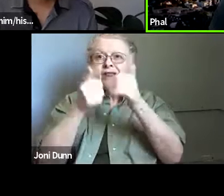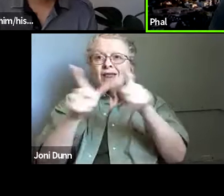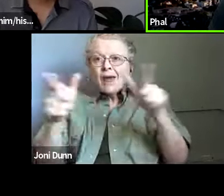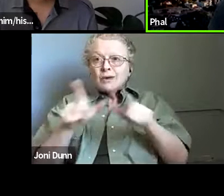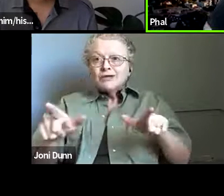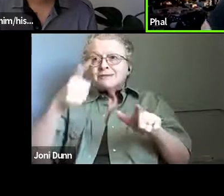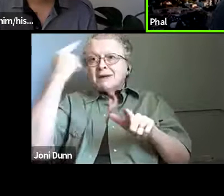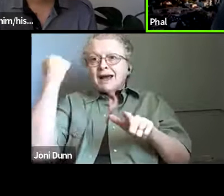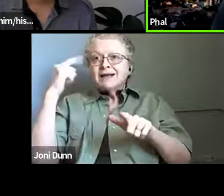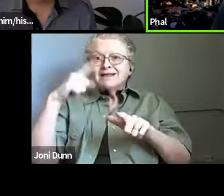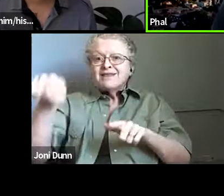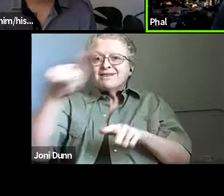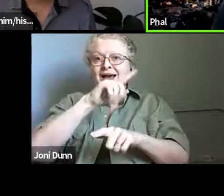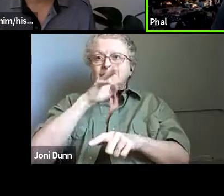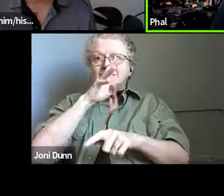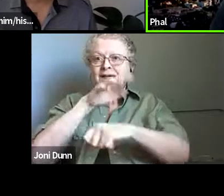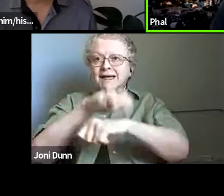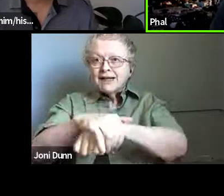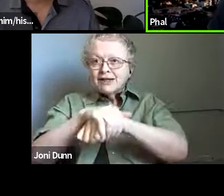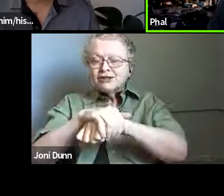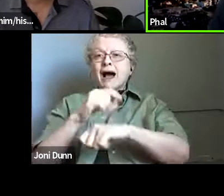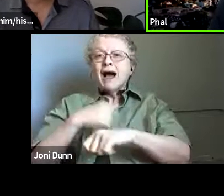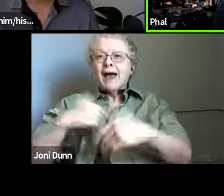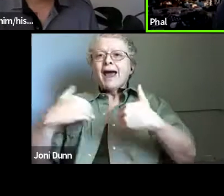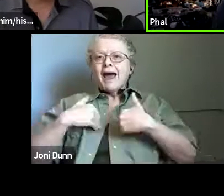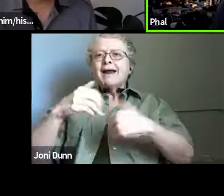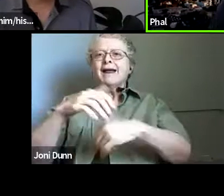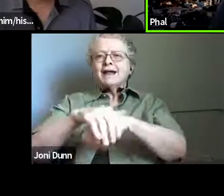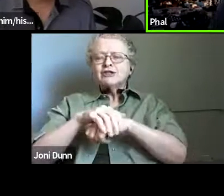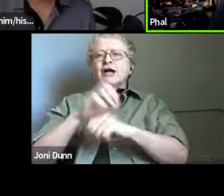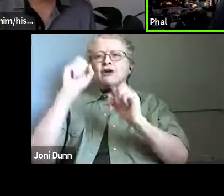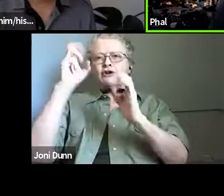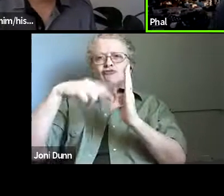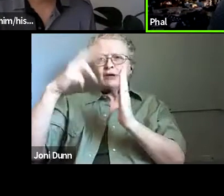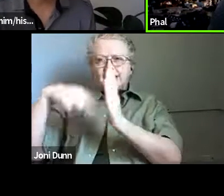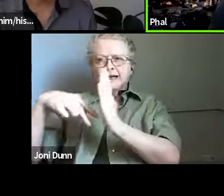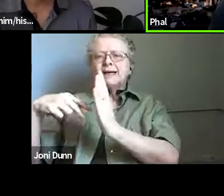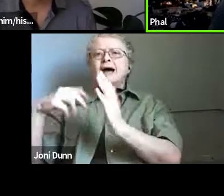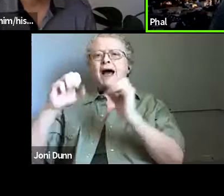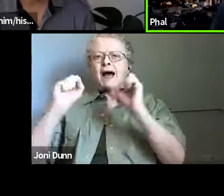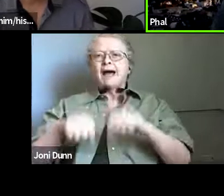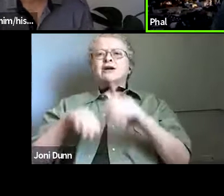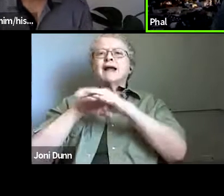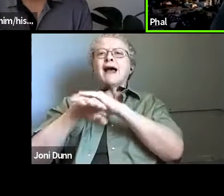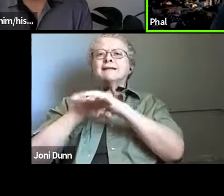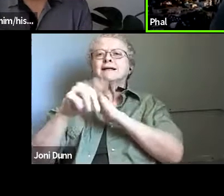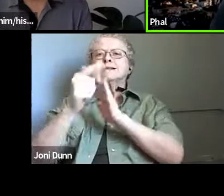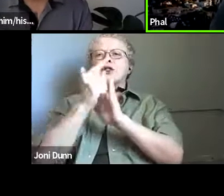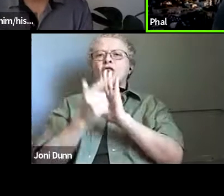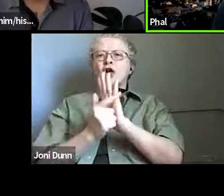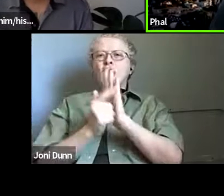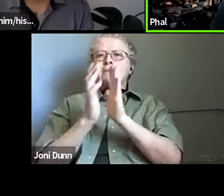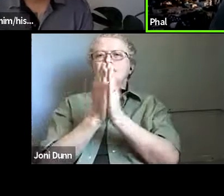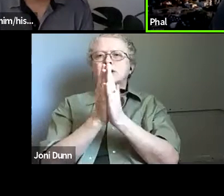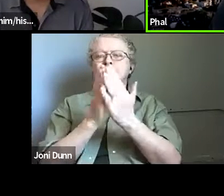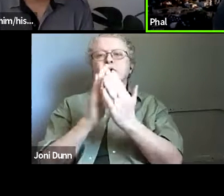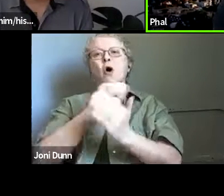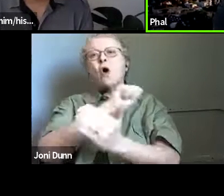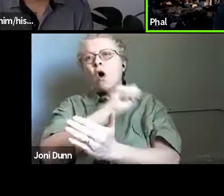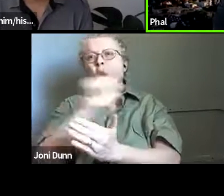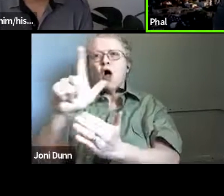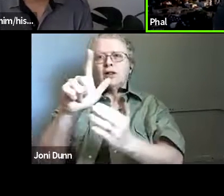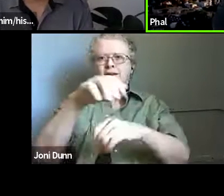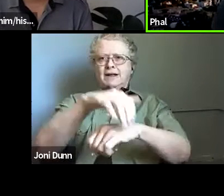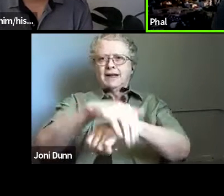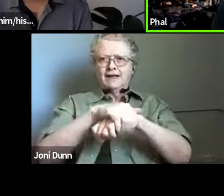was able to understand it because I had some form of English, right? I could actually read and stuff like that. I can access the law books that they had, which are all in English, right? And so